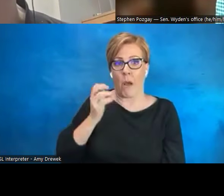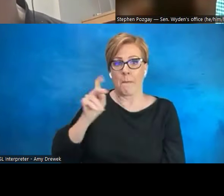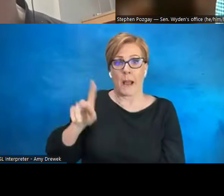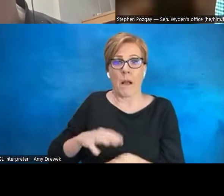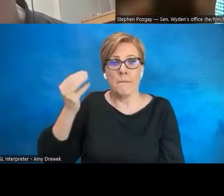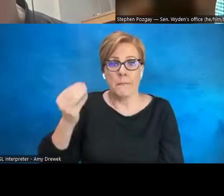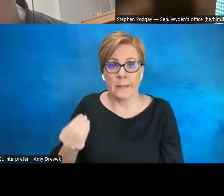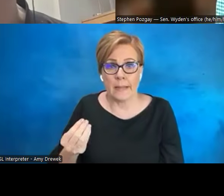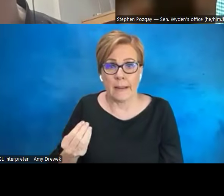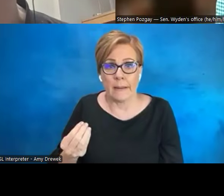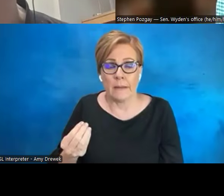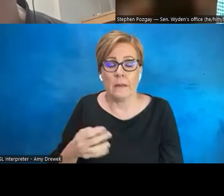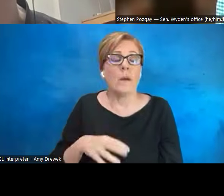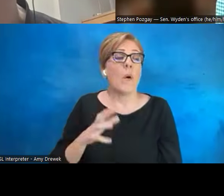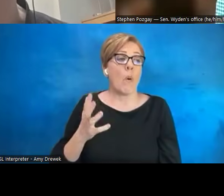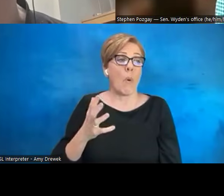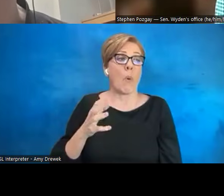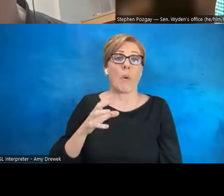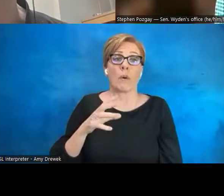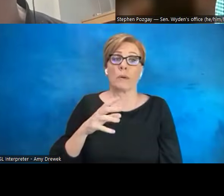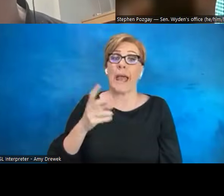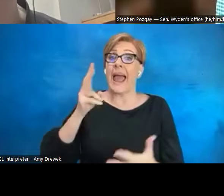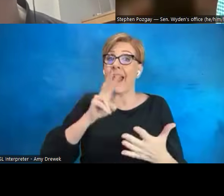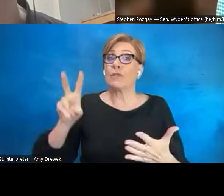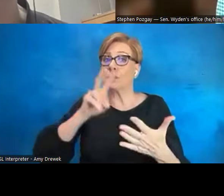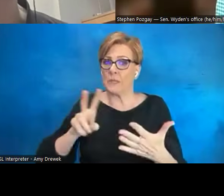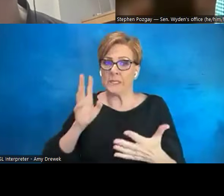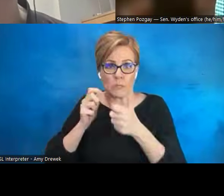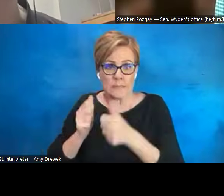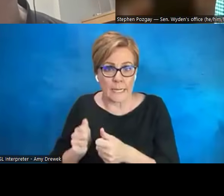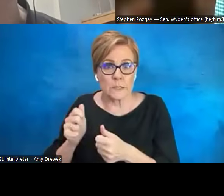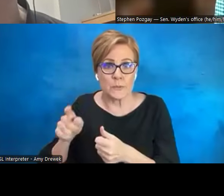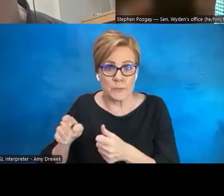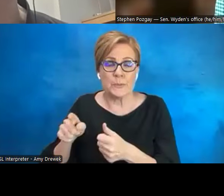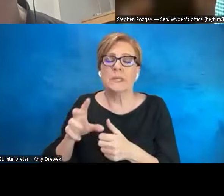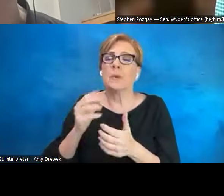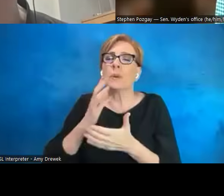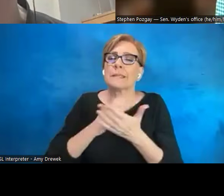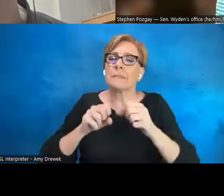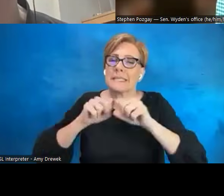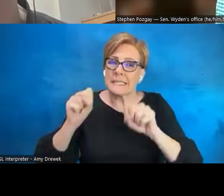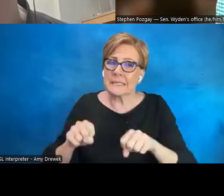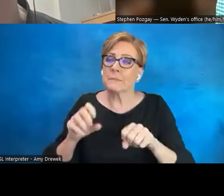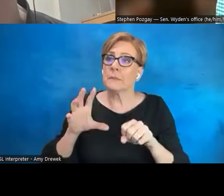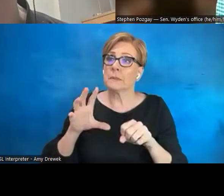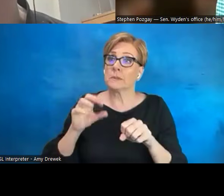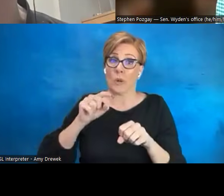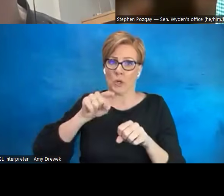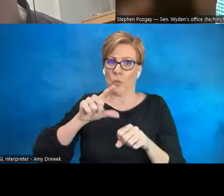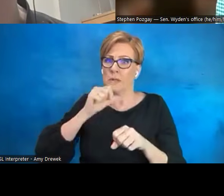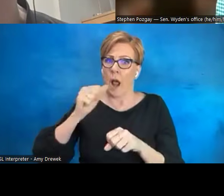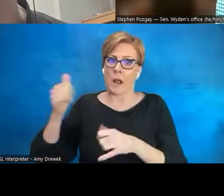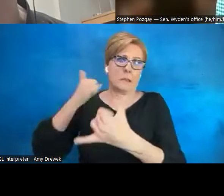will send you a text at the end of every 2 weeks, or having some system so you can kind of manage your workload, but that you